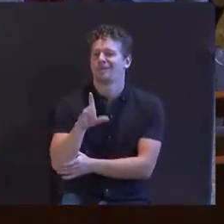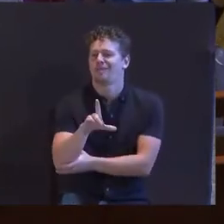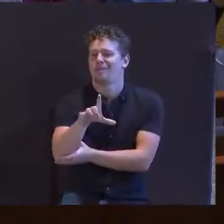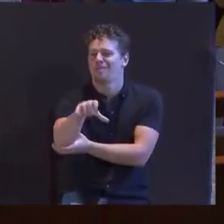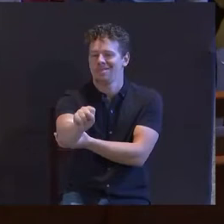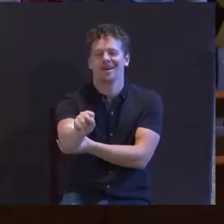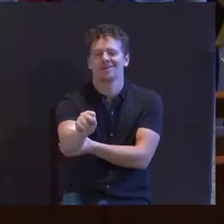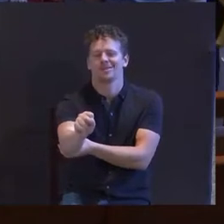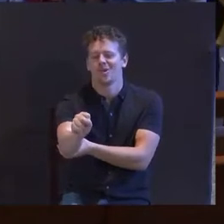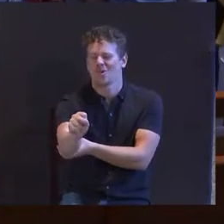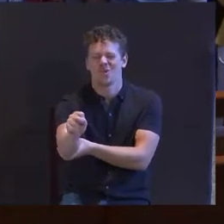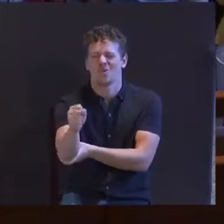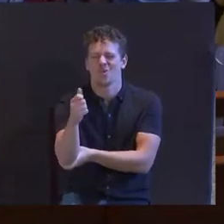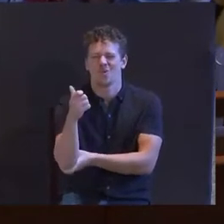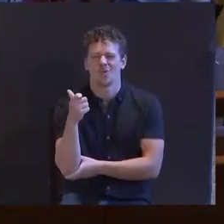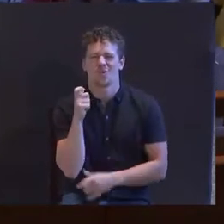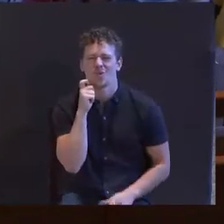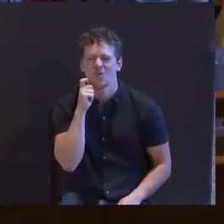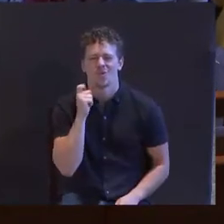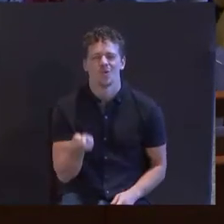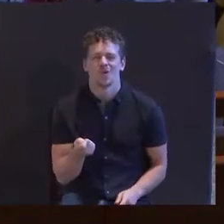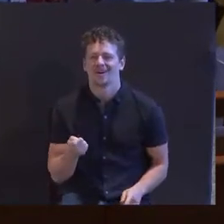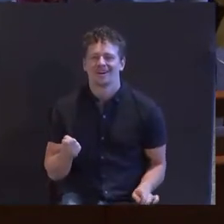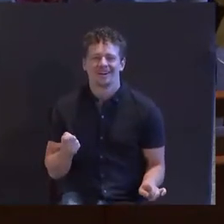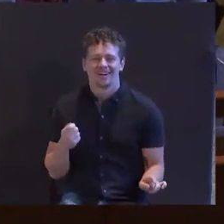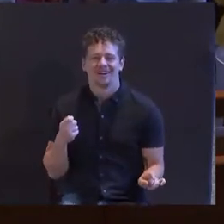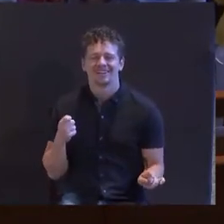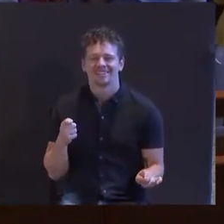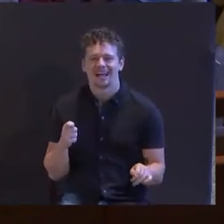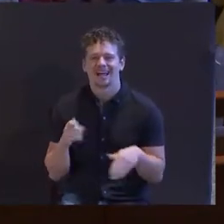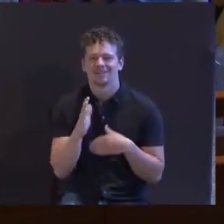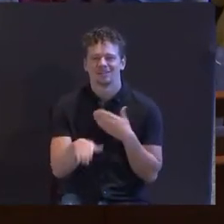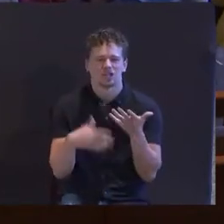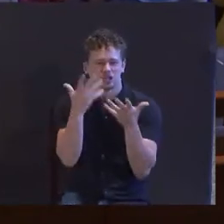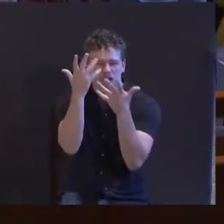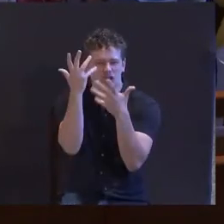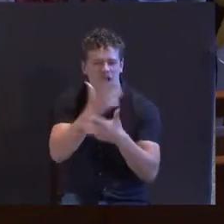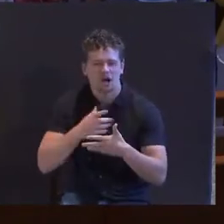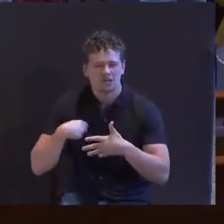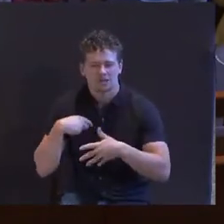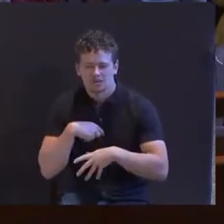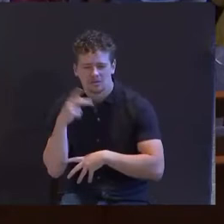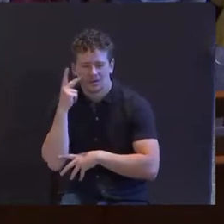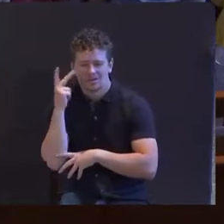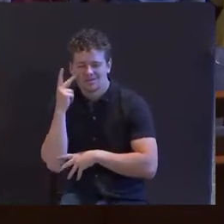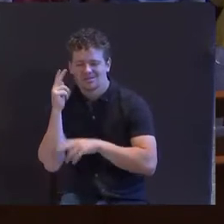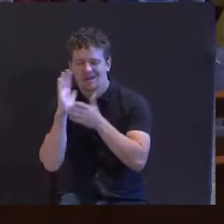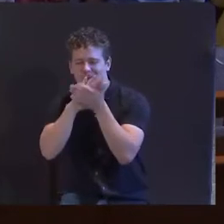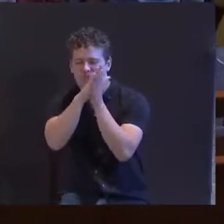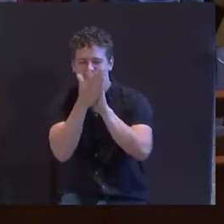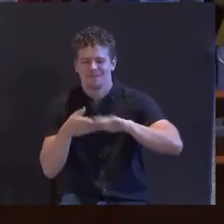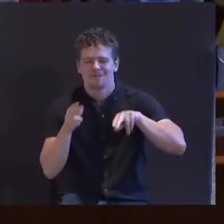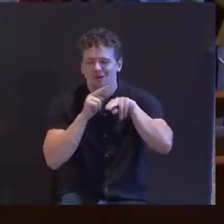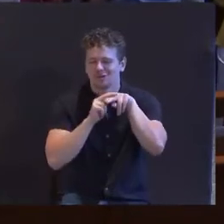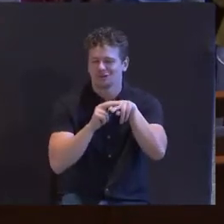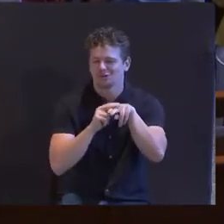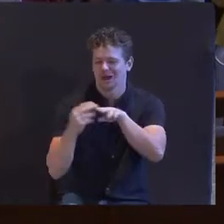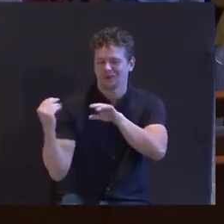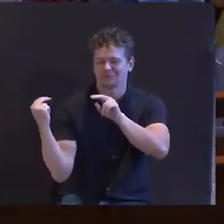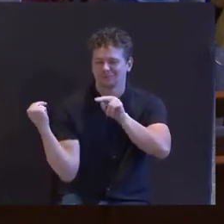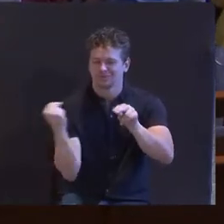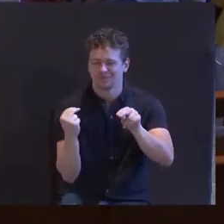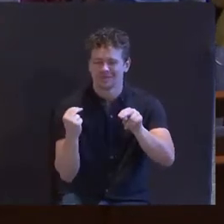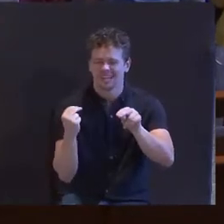of darkness, there rides a peace train. A peace train, take this country. Come take